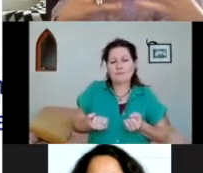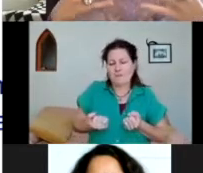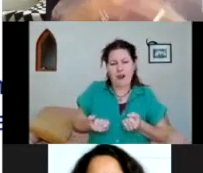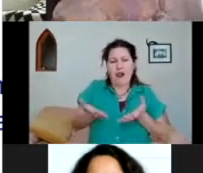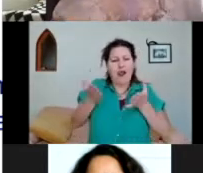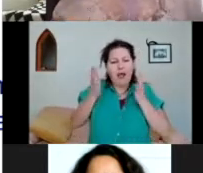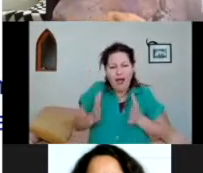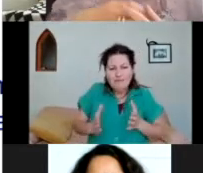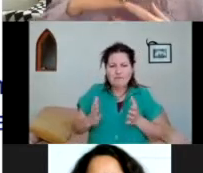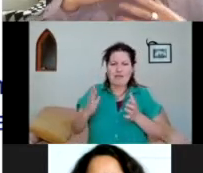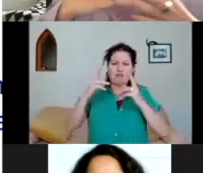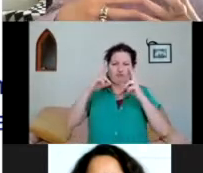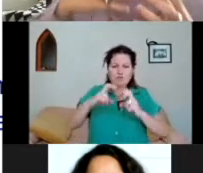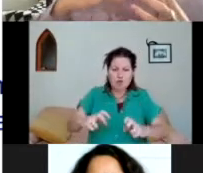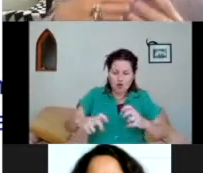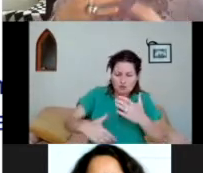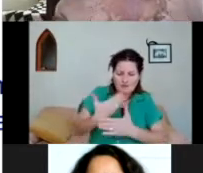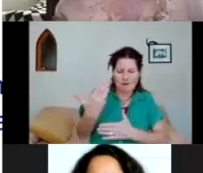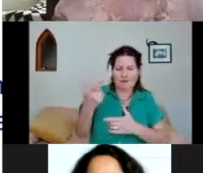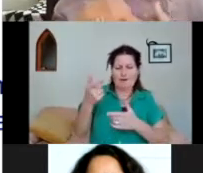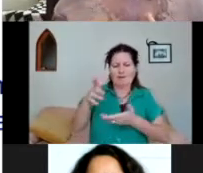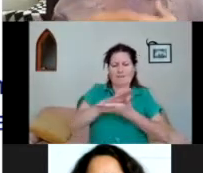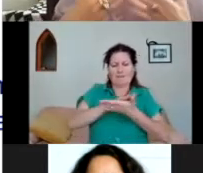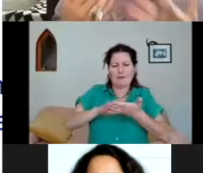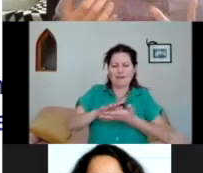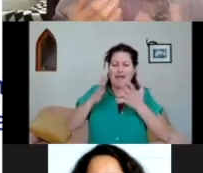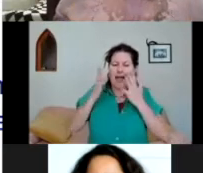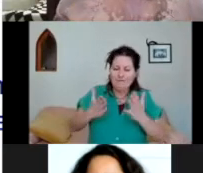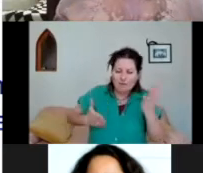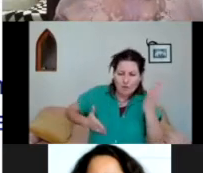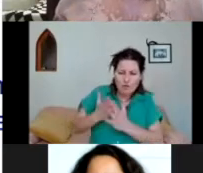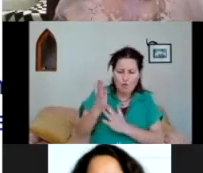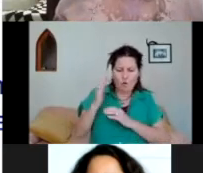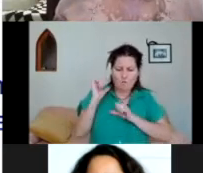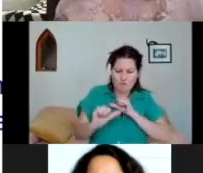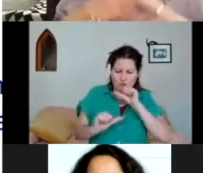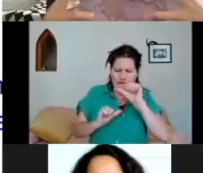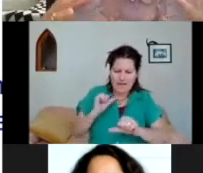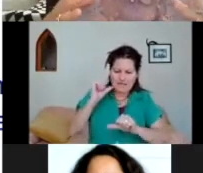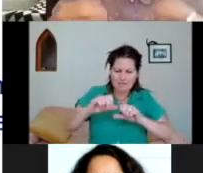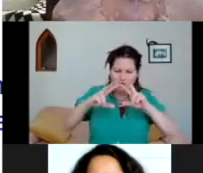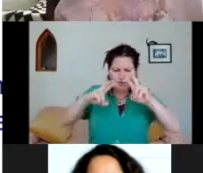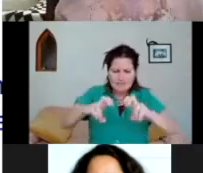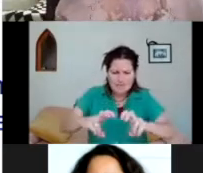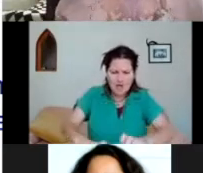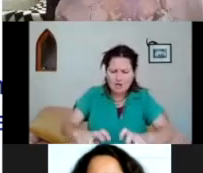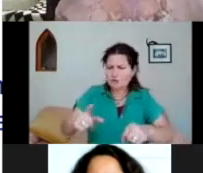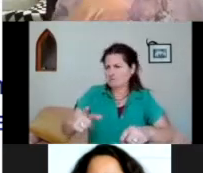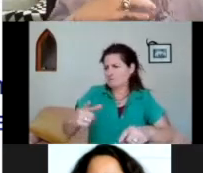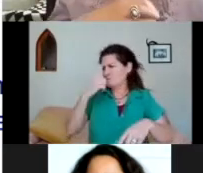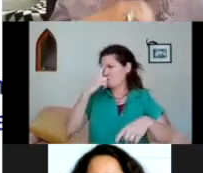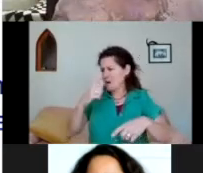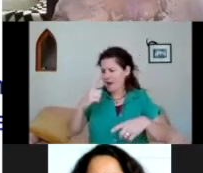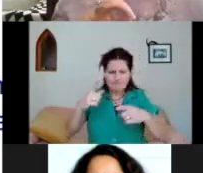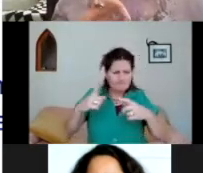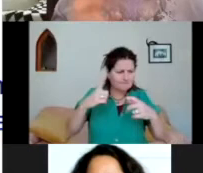we mean that the work needs to go through a process of research that can be either condensed and